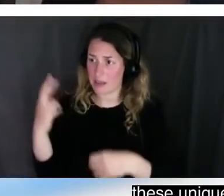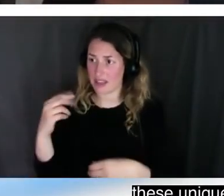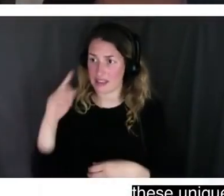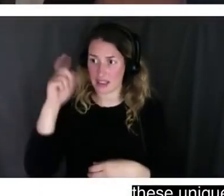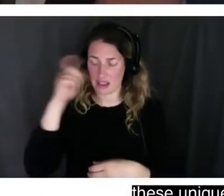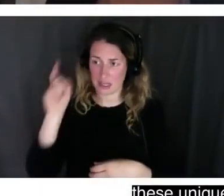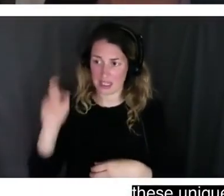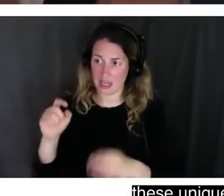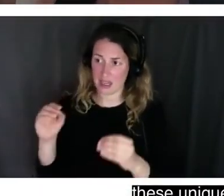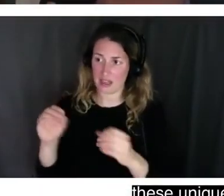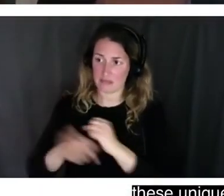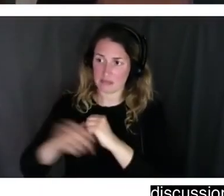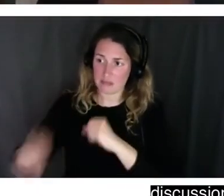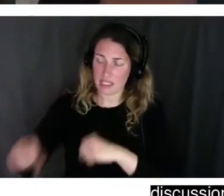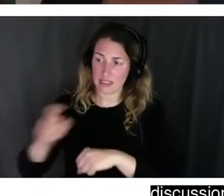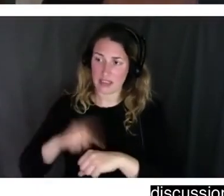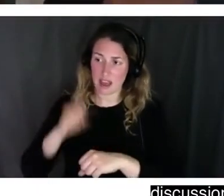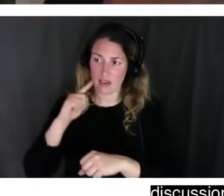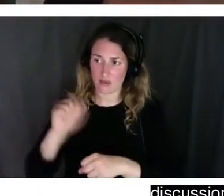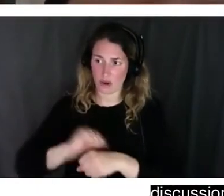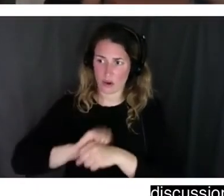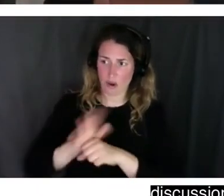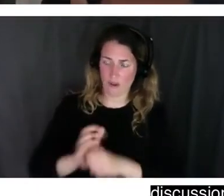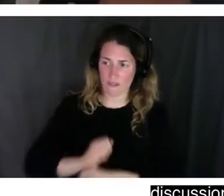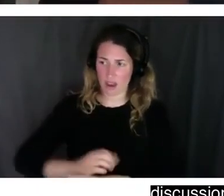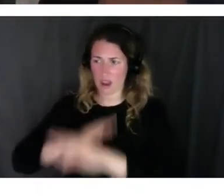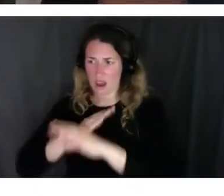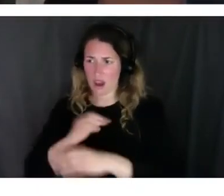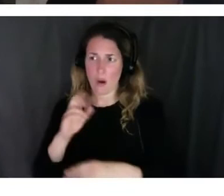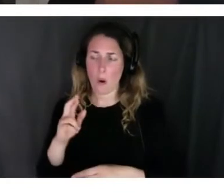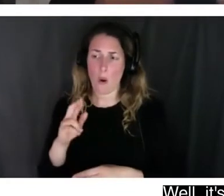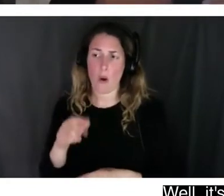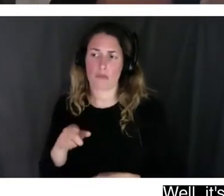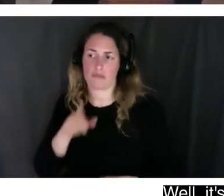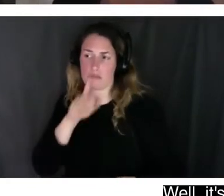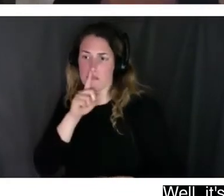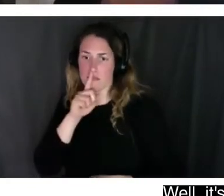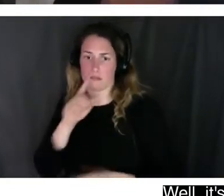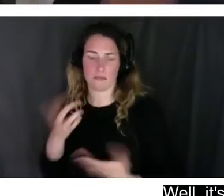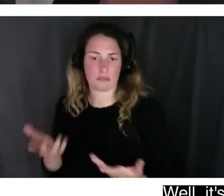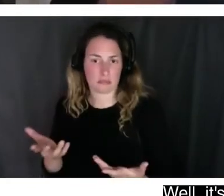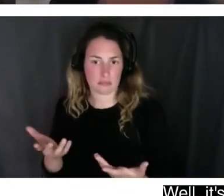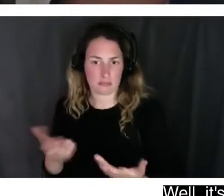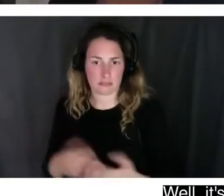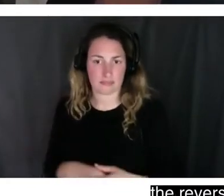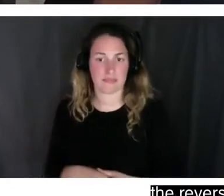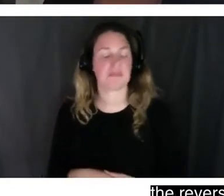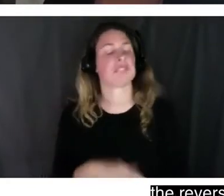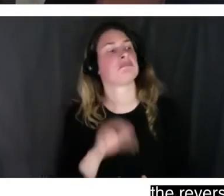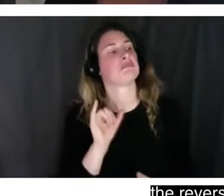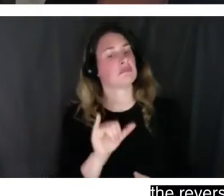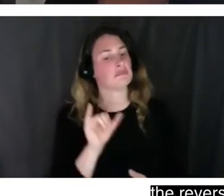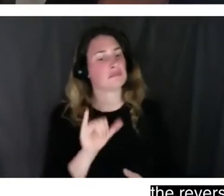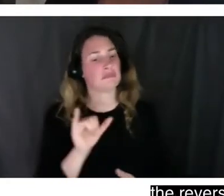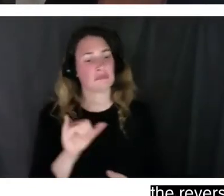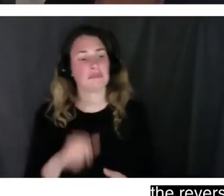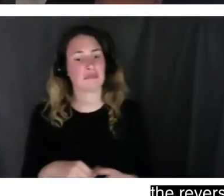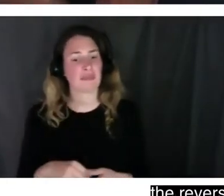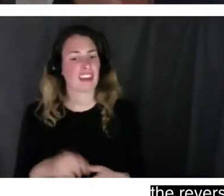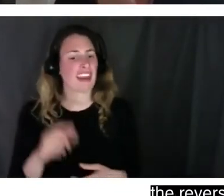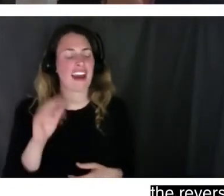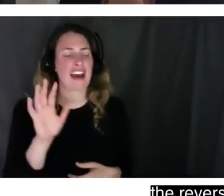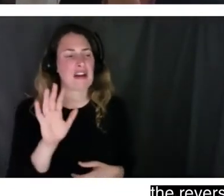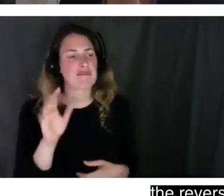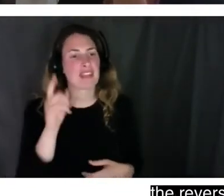unique circumstances, or is that not a discussion that's being had at this time? Well, it's interesting. I think it's almost the reverse.